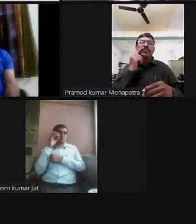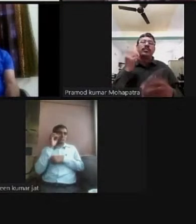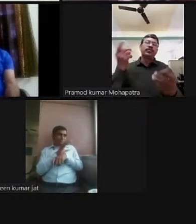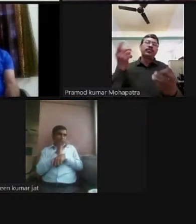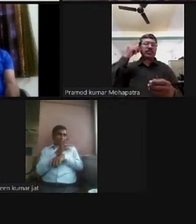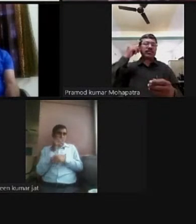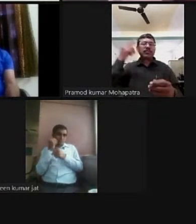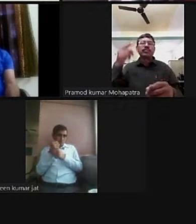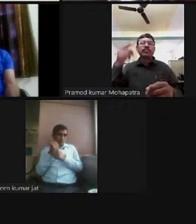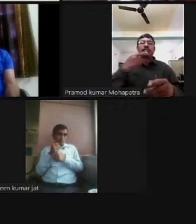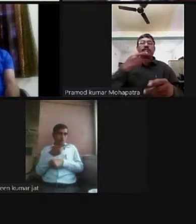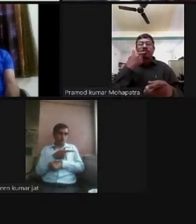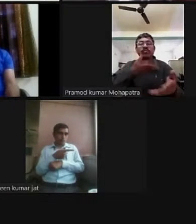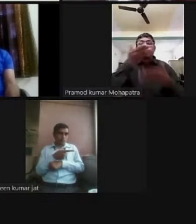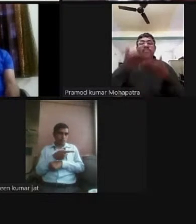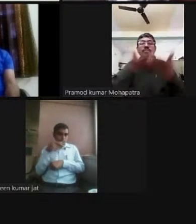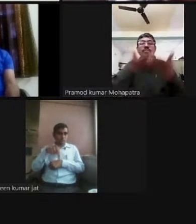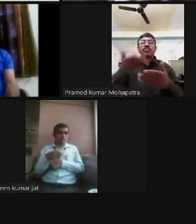So,